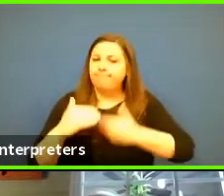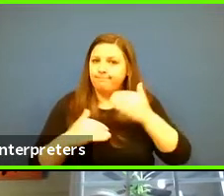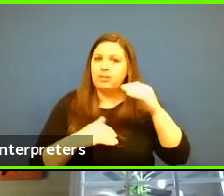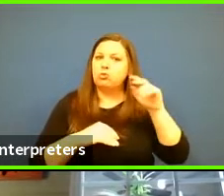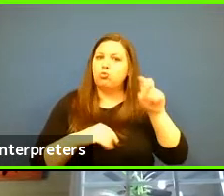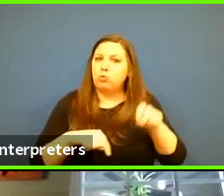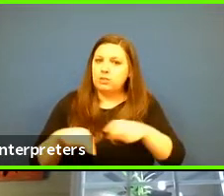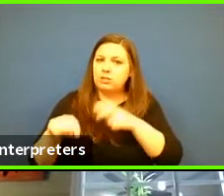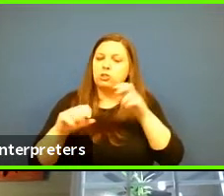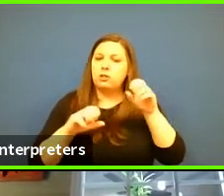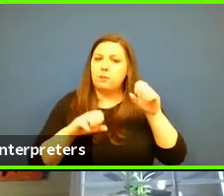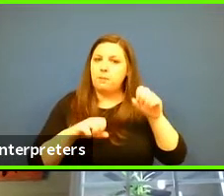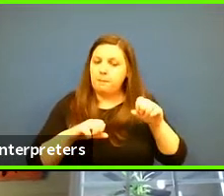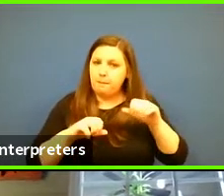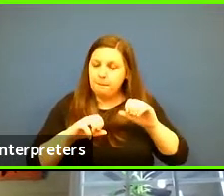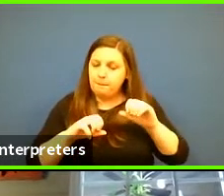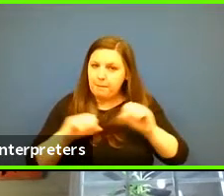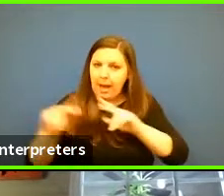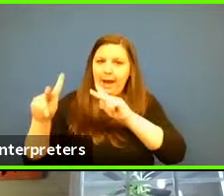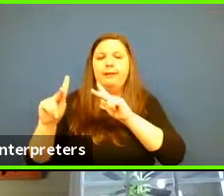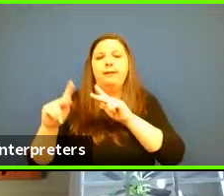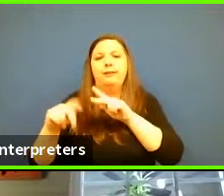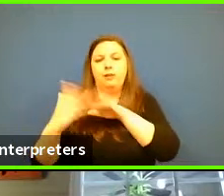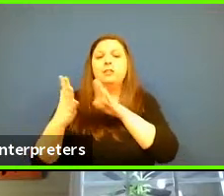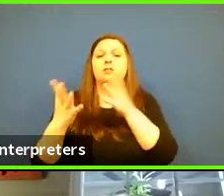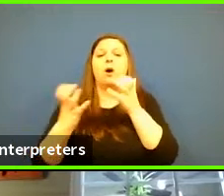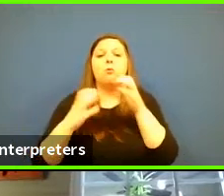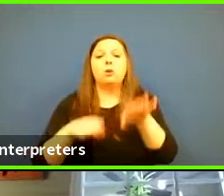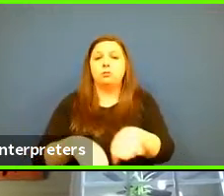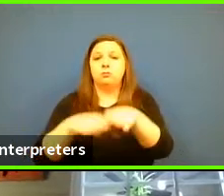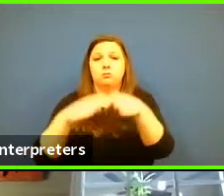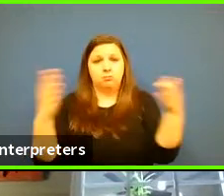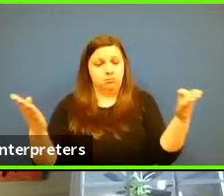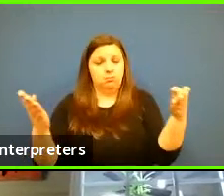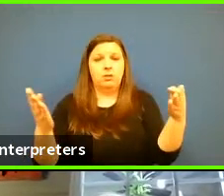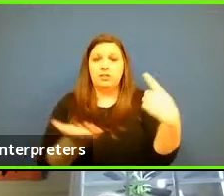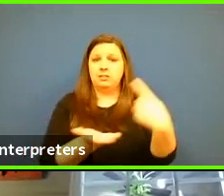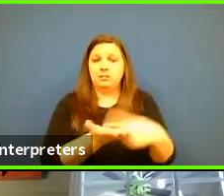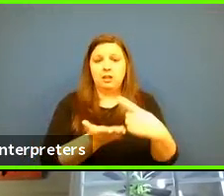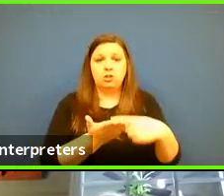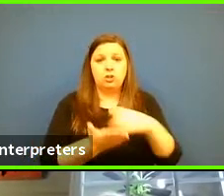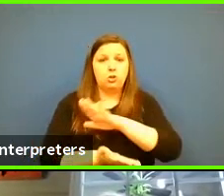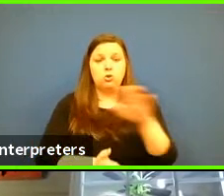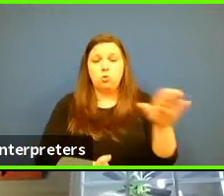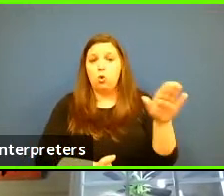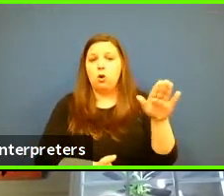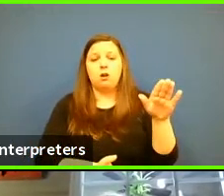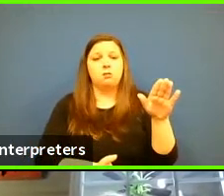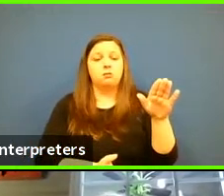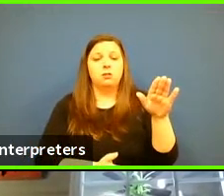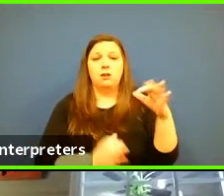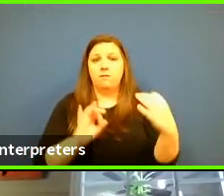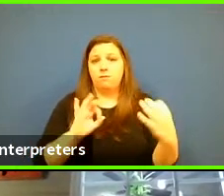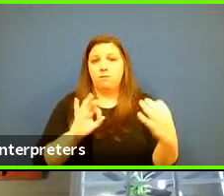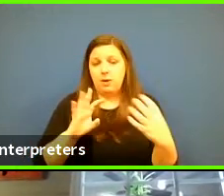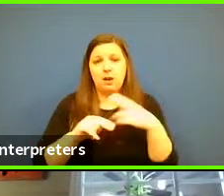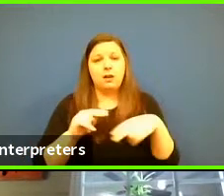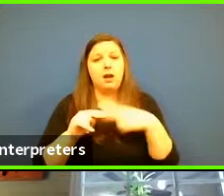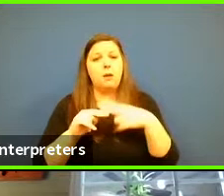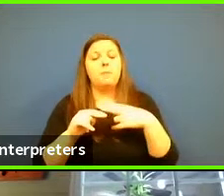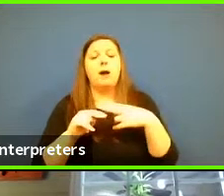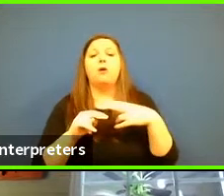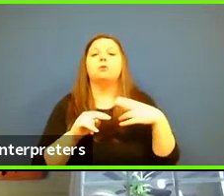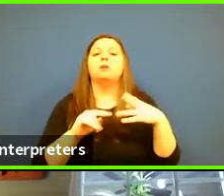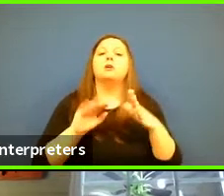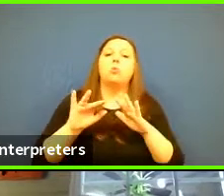for what your thoughts are about us transitioning. Dr. Maddox and myself, as well as Ms.